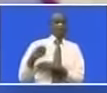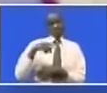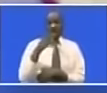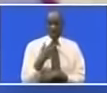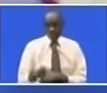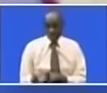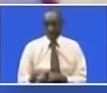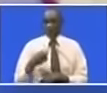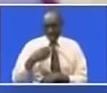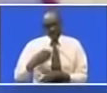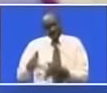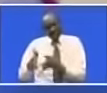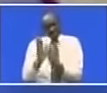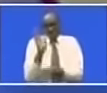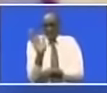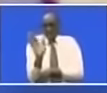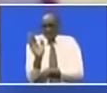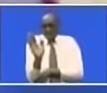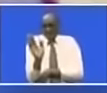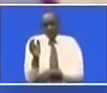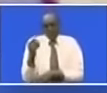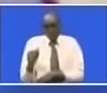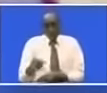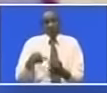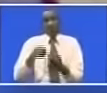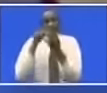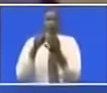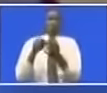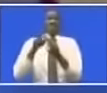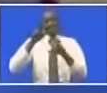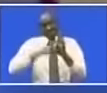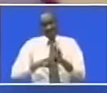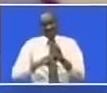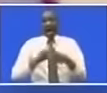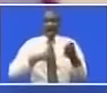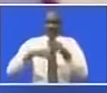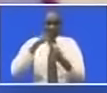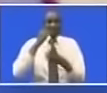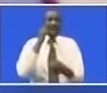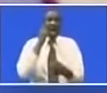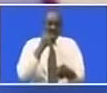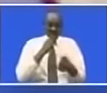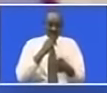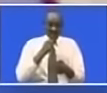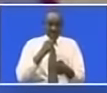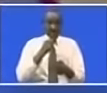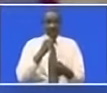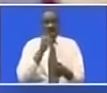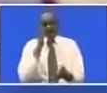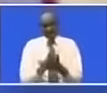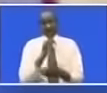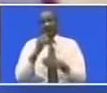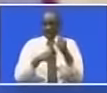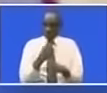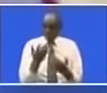there's a system of women special seats, the affirmative action, and that has come with a disadvantage. It has